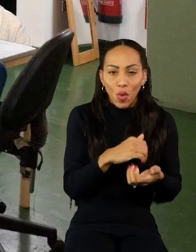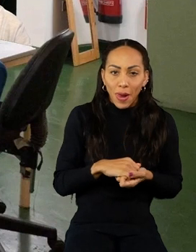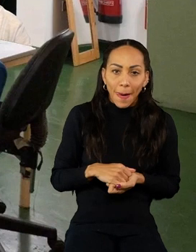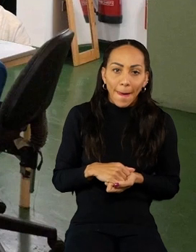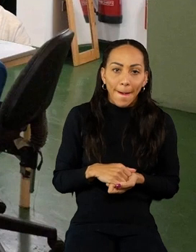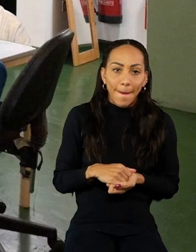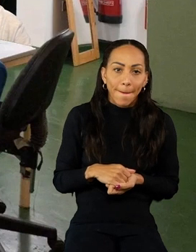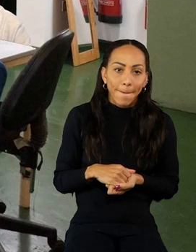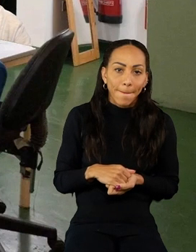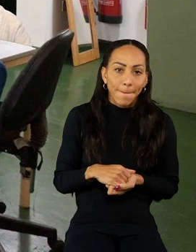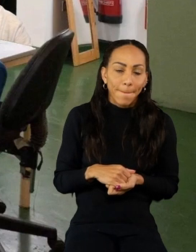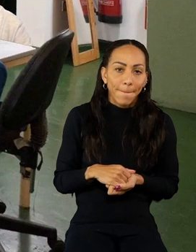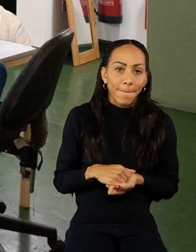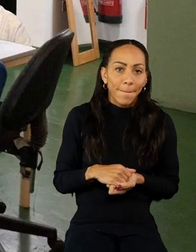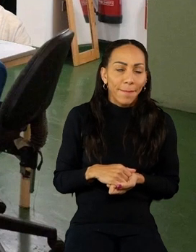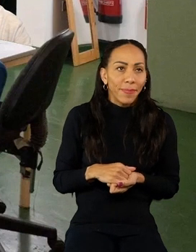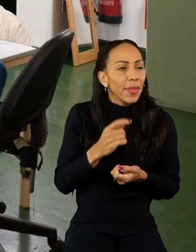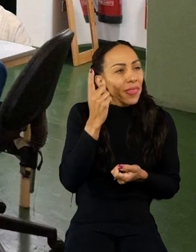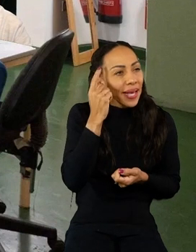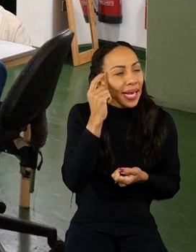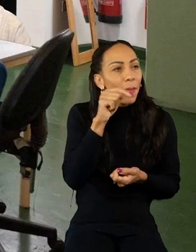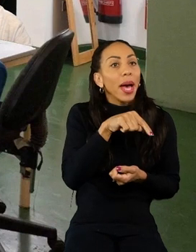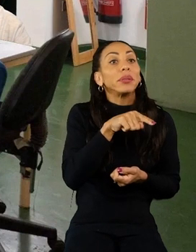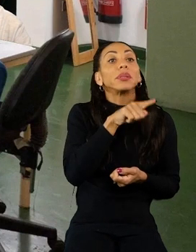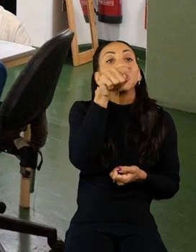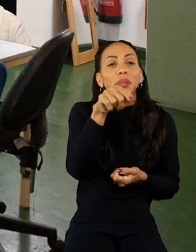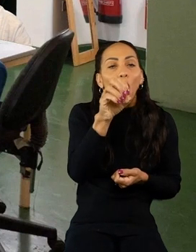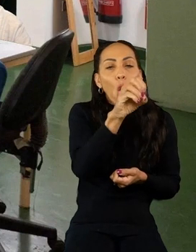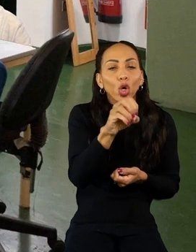the sorts of ideas leading towards